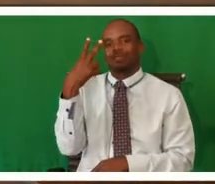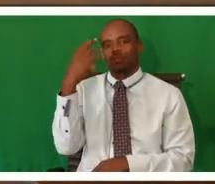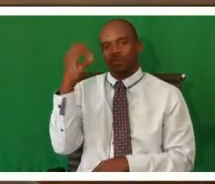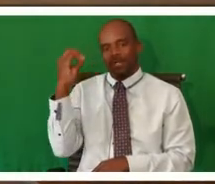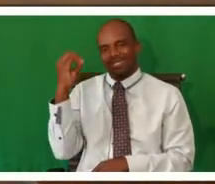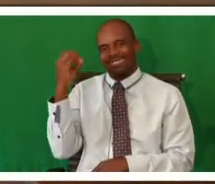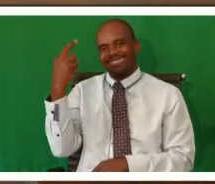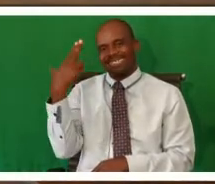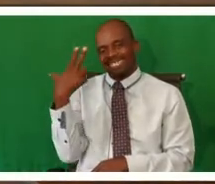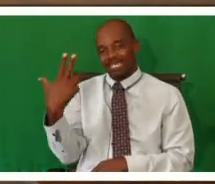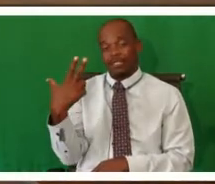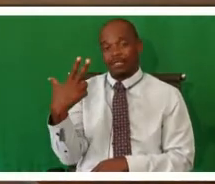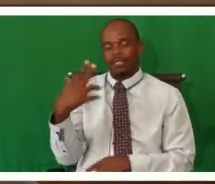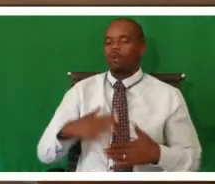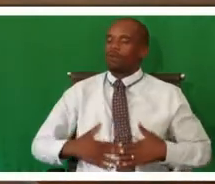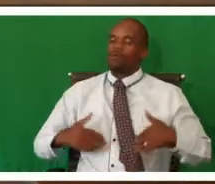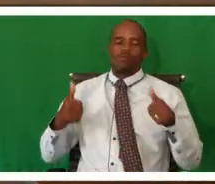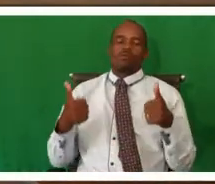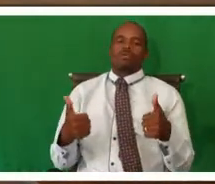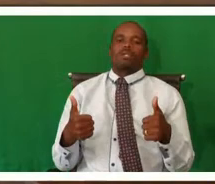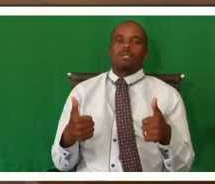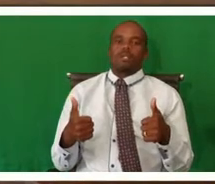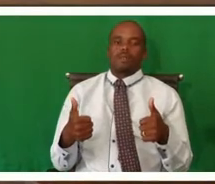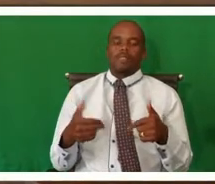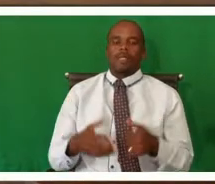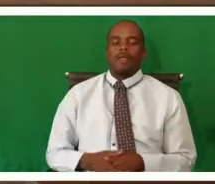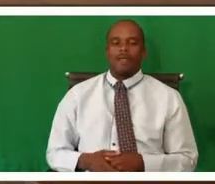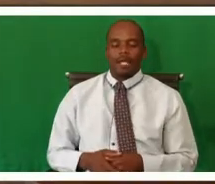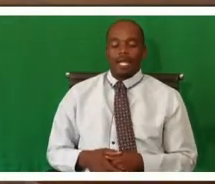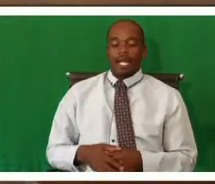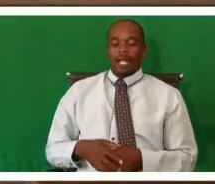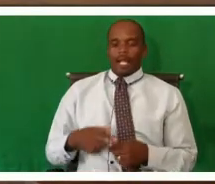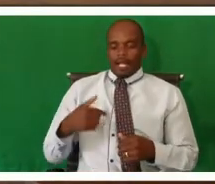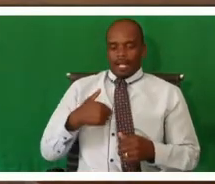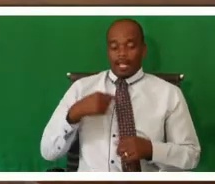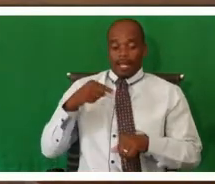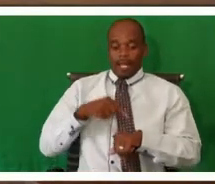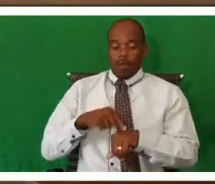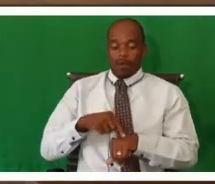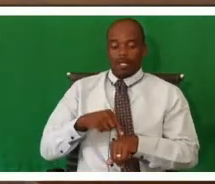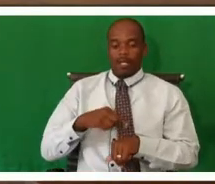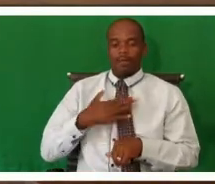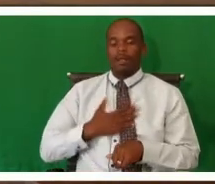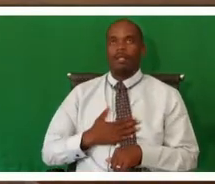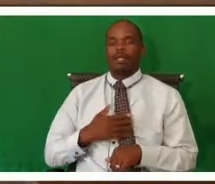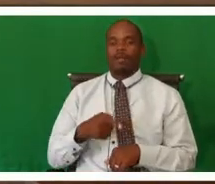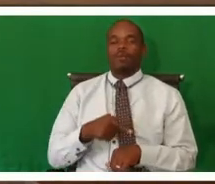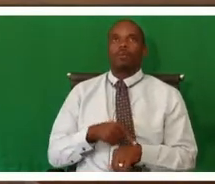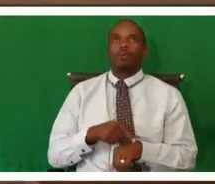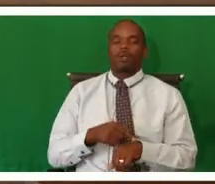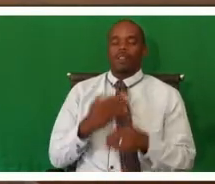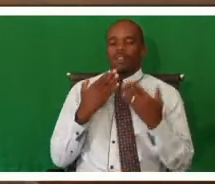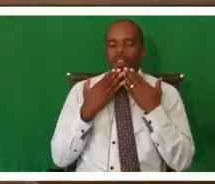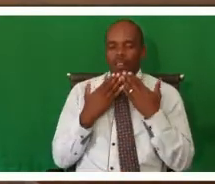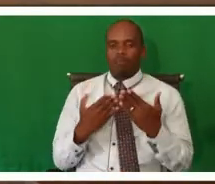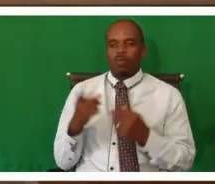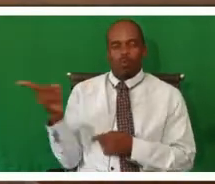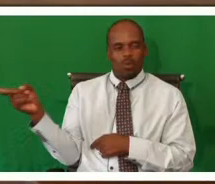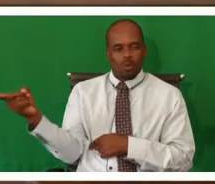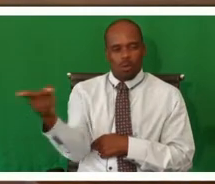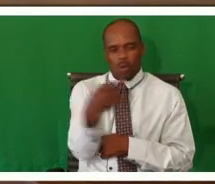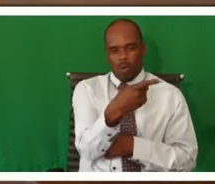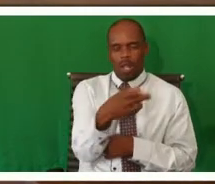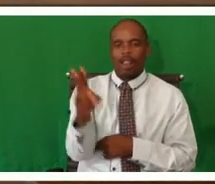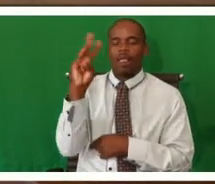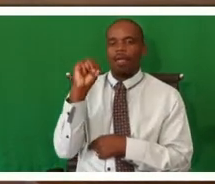70,328 recoveries. I want to take this opportunity to thank all the